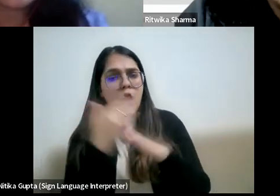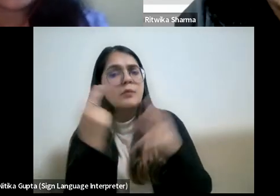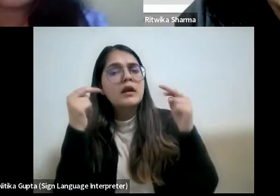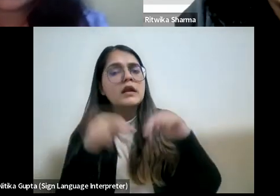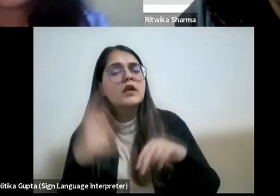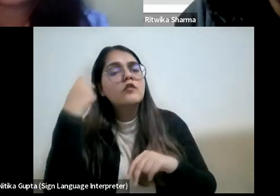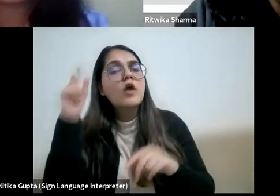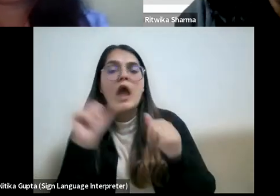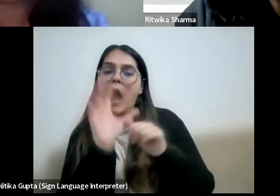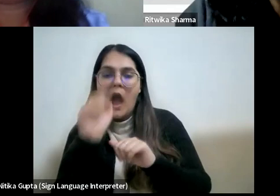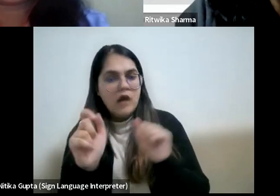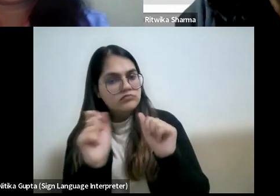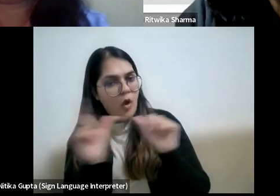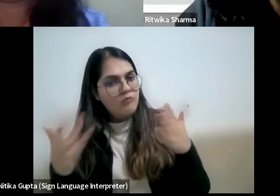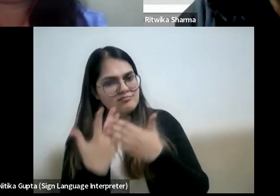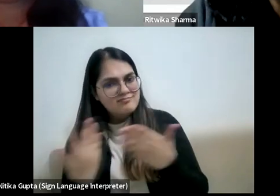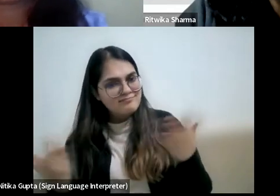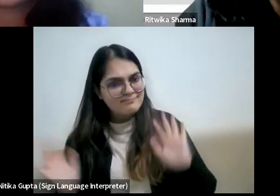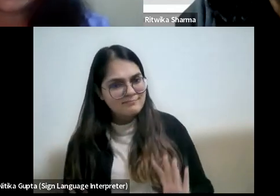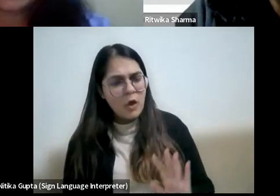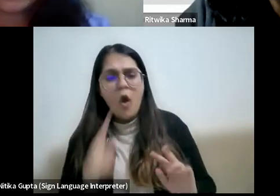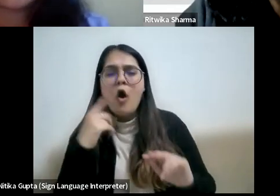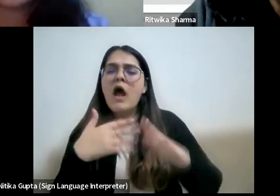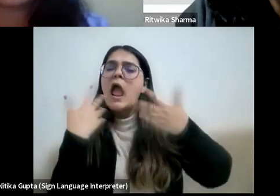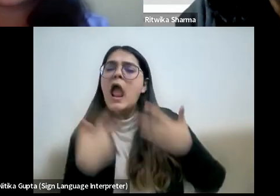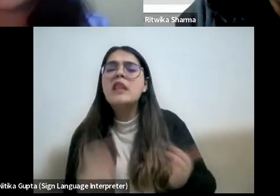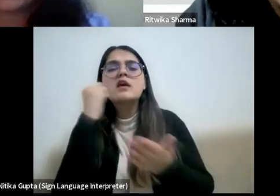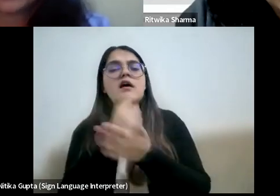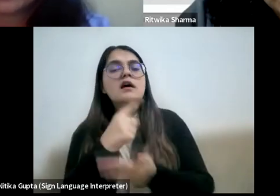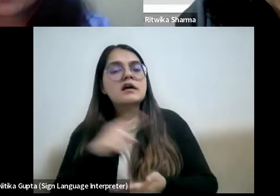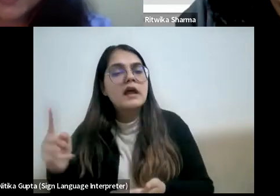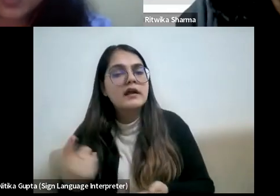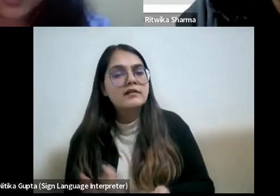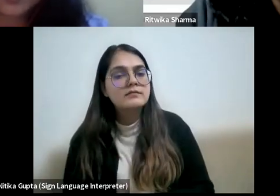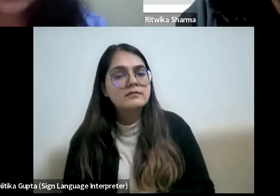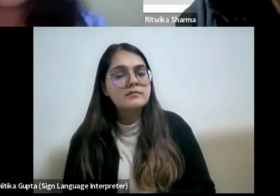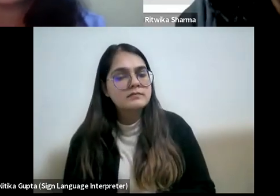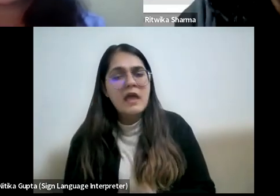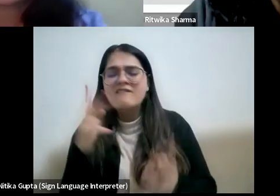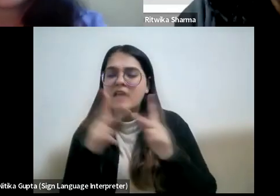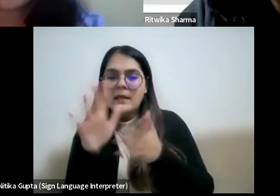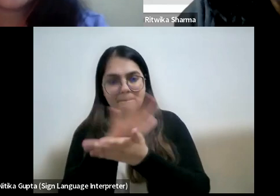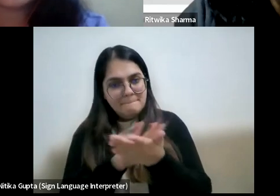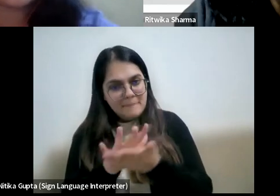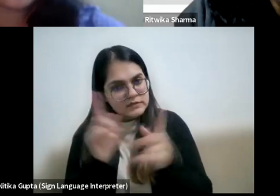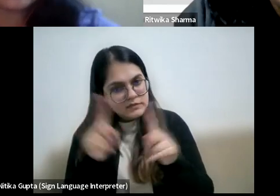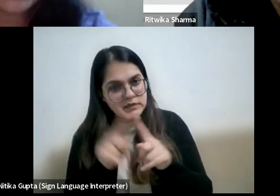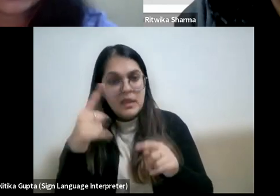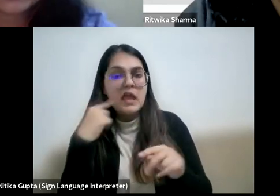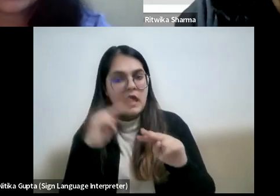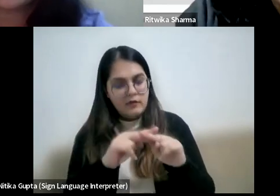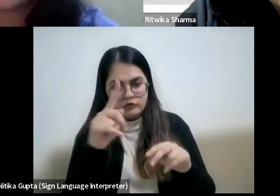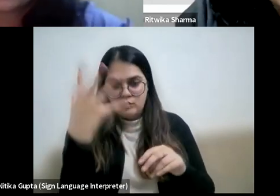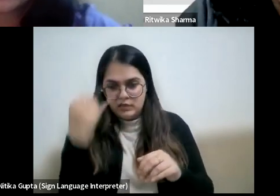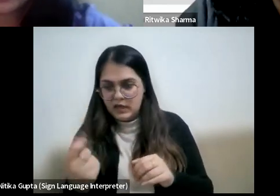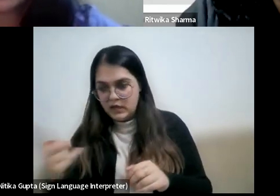access every any single right. I mean, even the most basic of them. You produce this document, therefore you are able to access